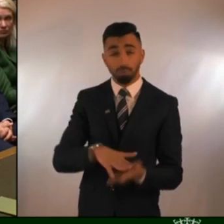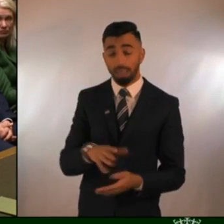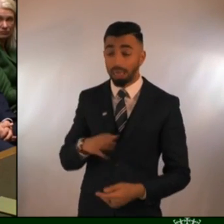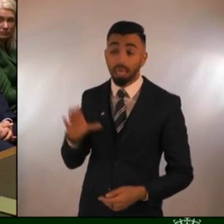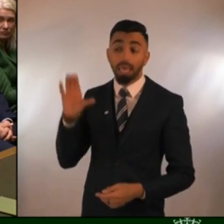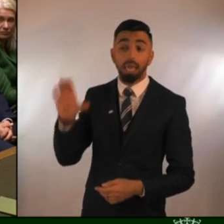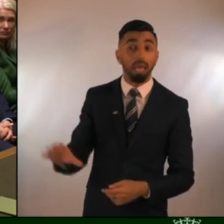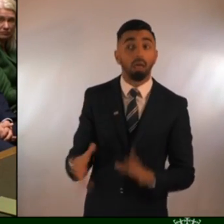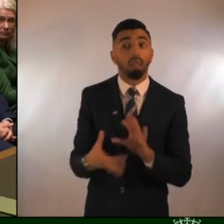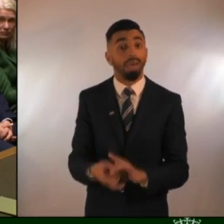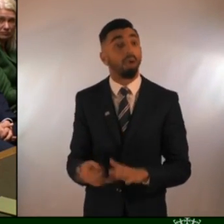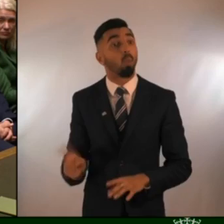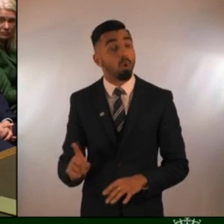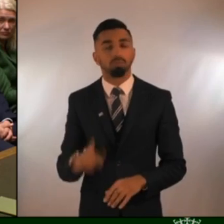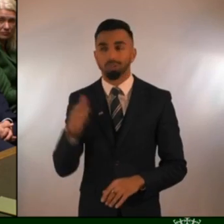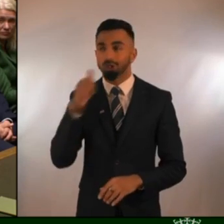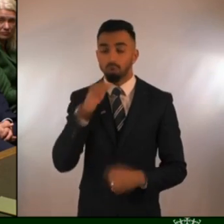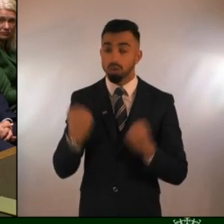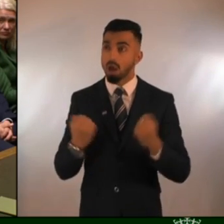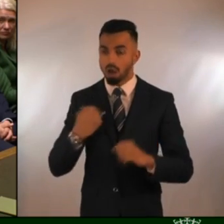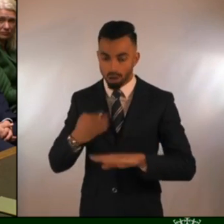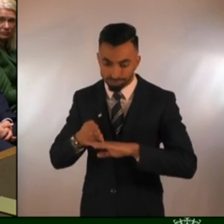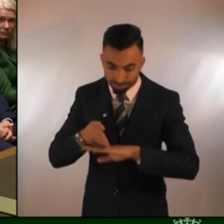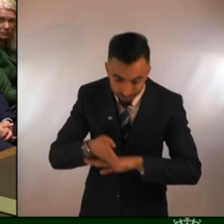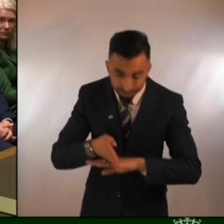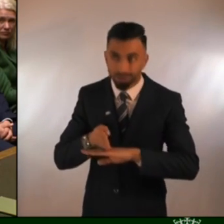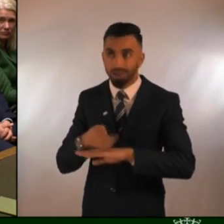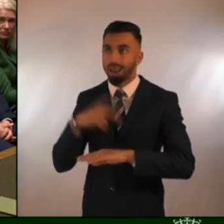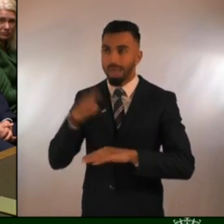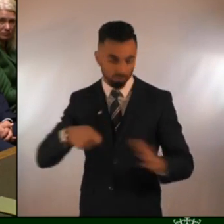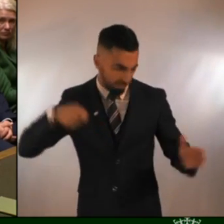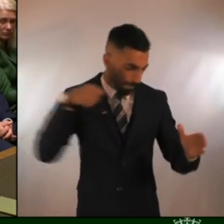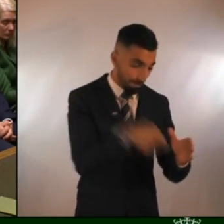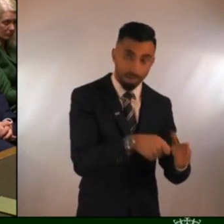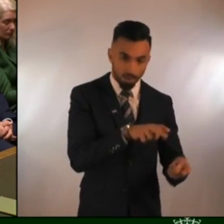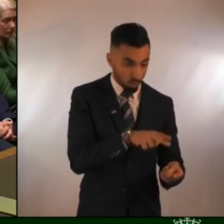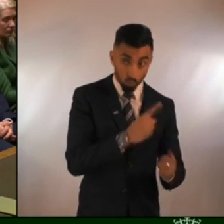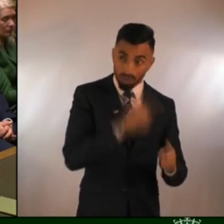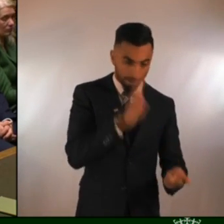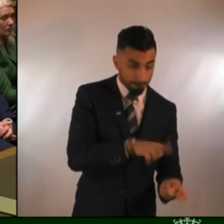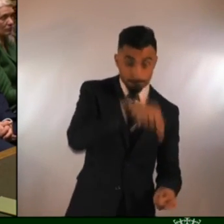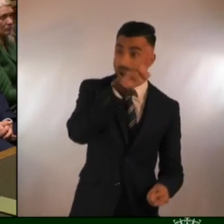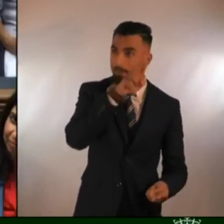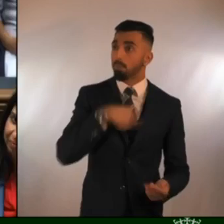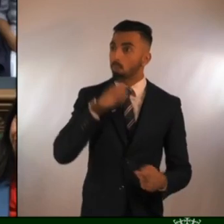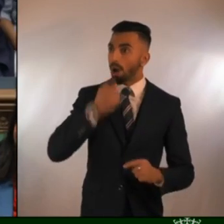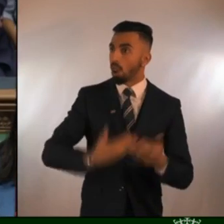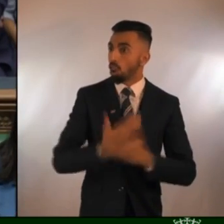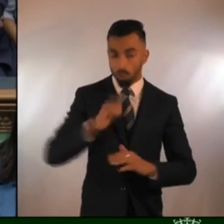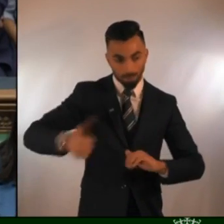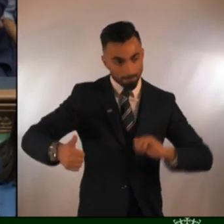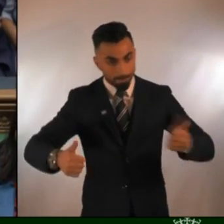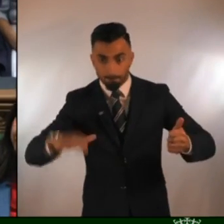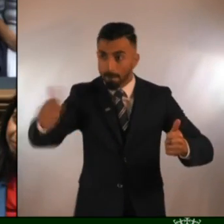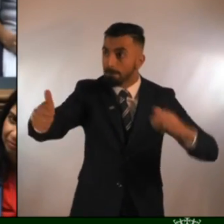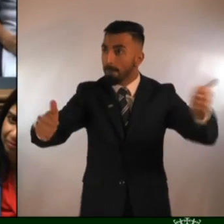of new rapid charging hubs so that drivers are never more than 30 miles away from being able to charge up their car. Taken